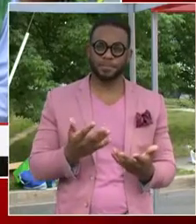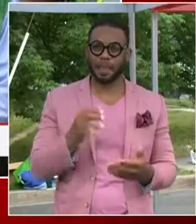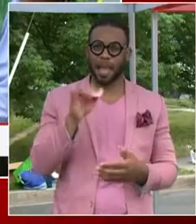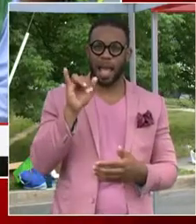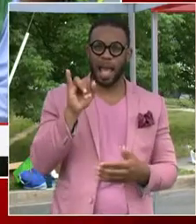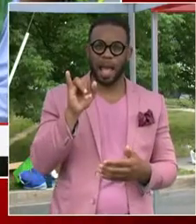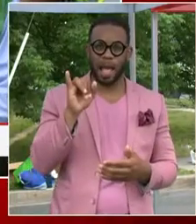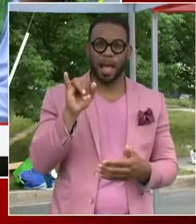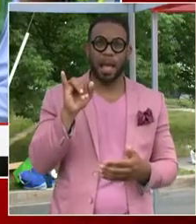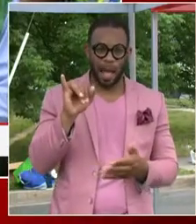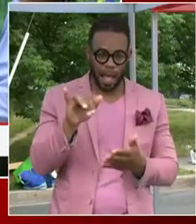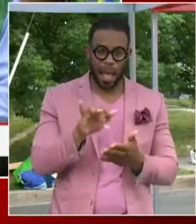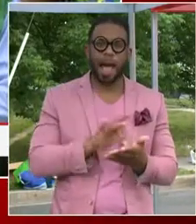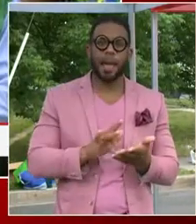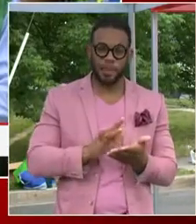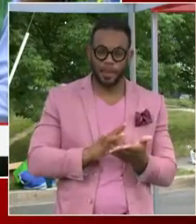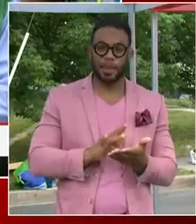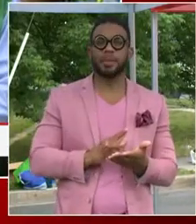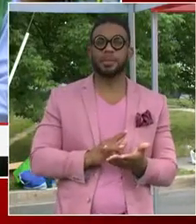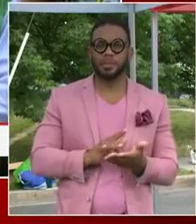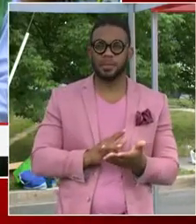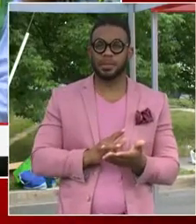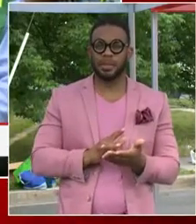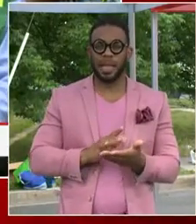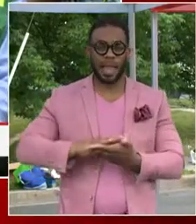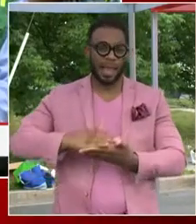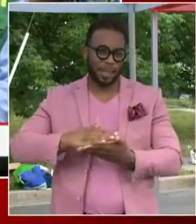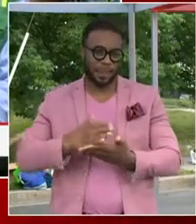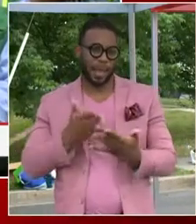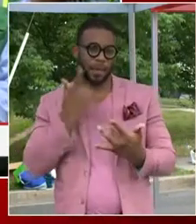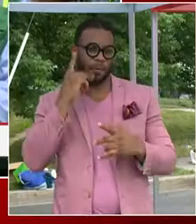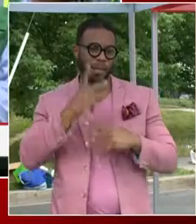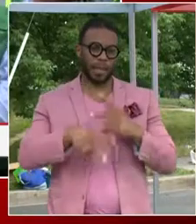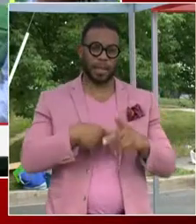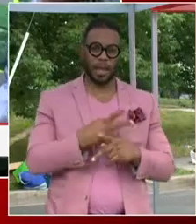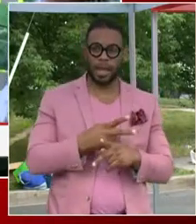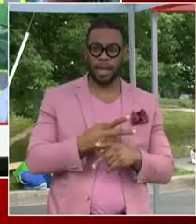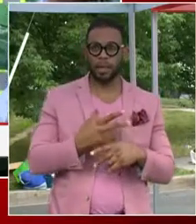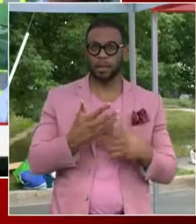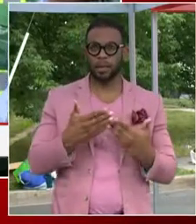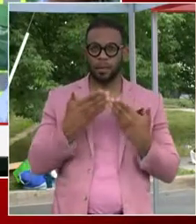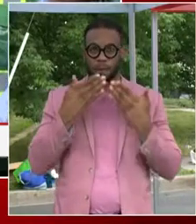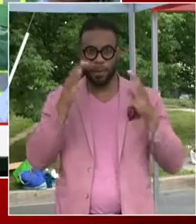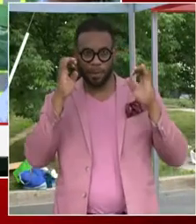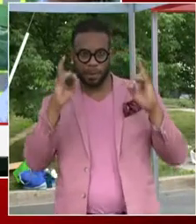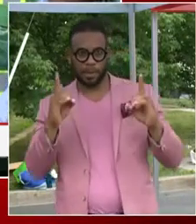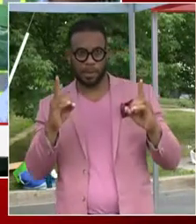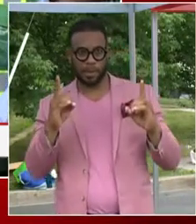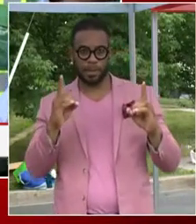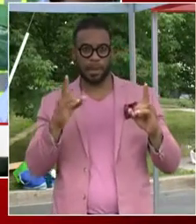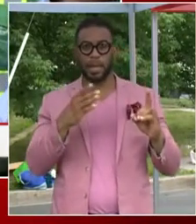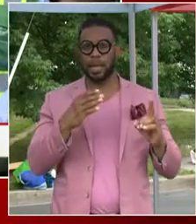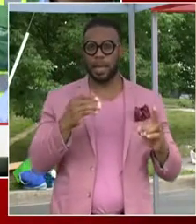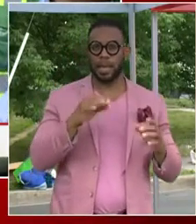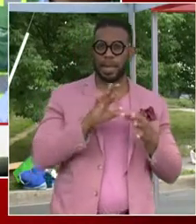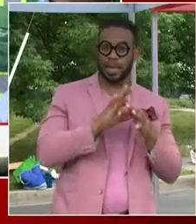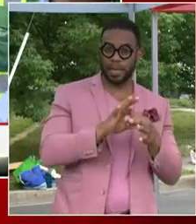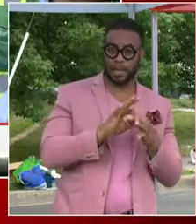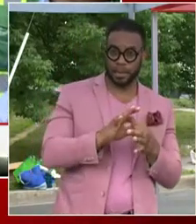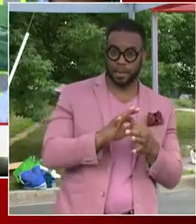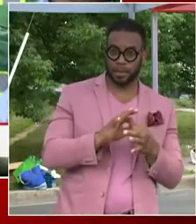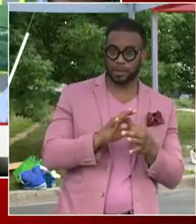iPads and laptops that are allowing for the type of public education and